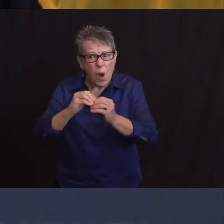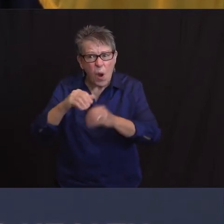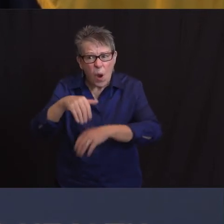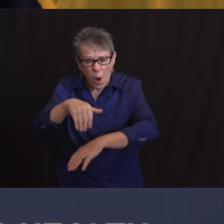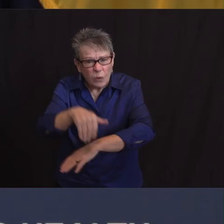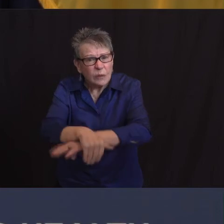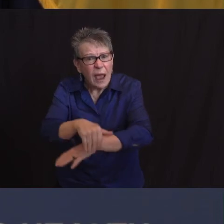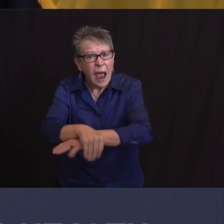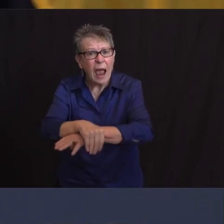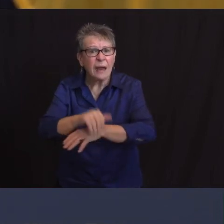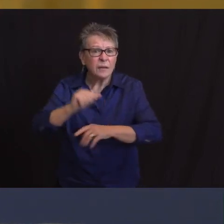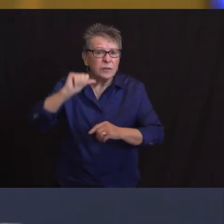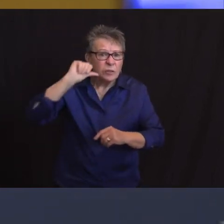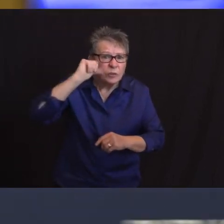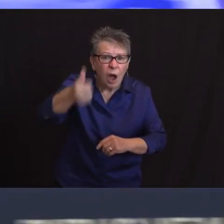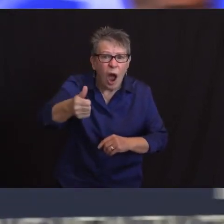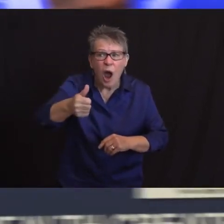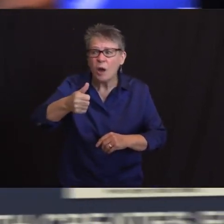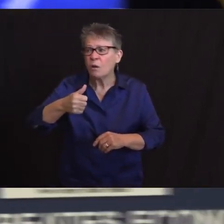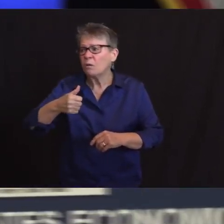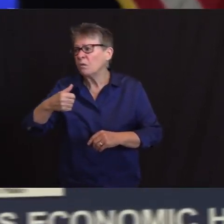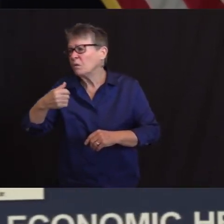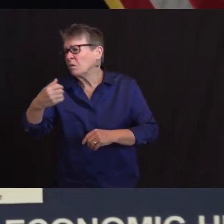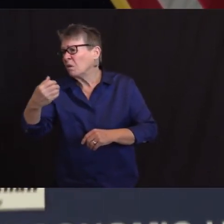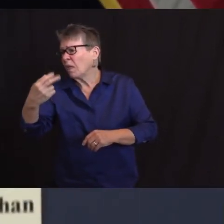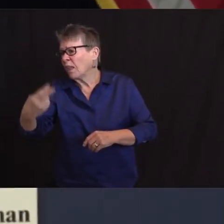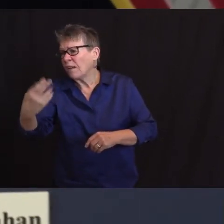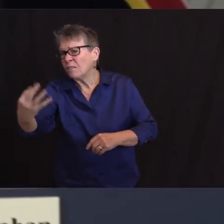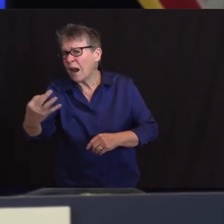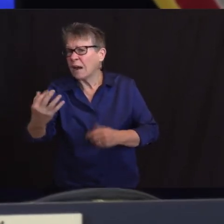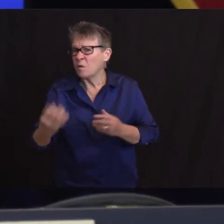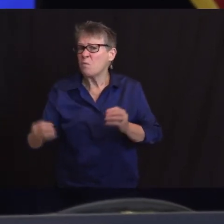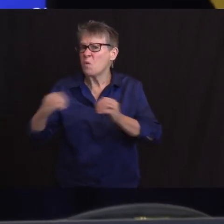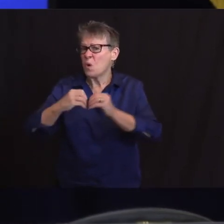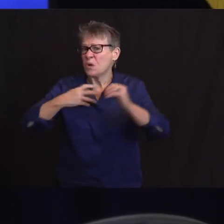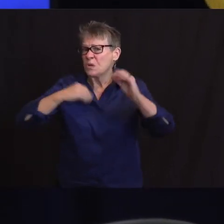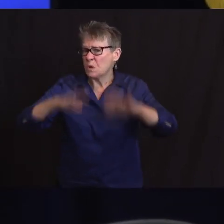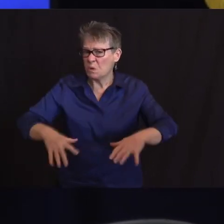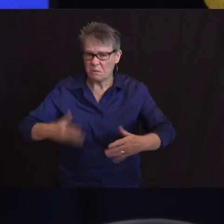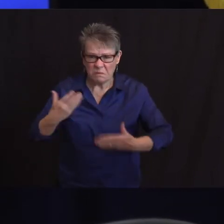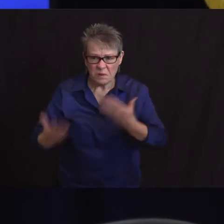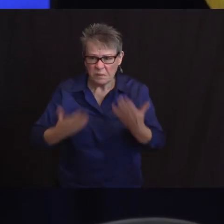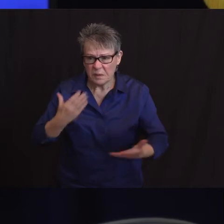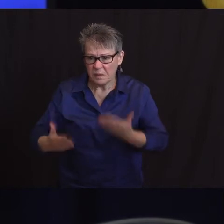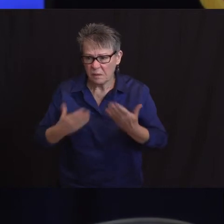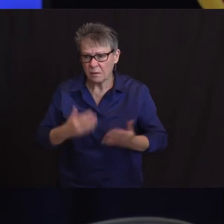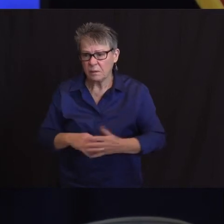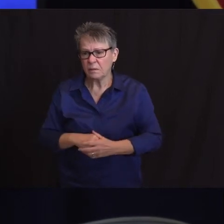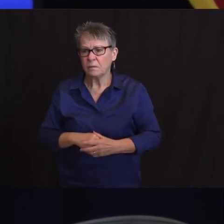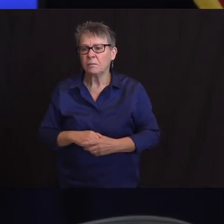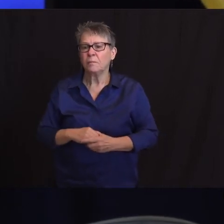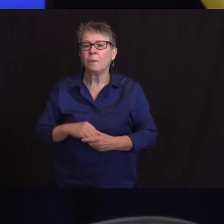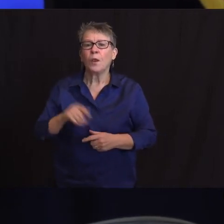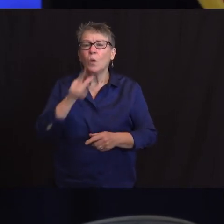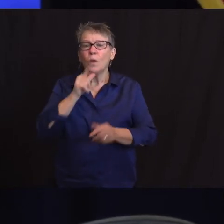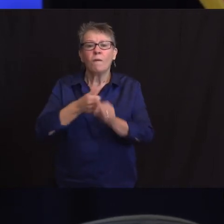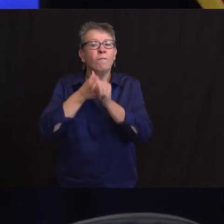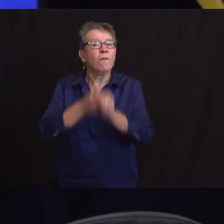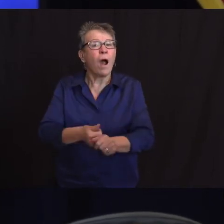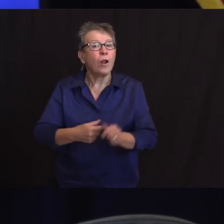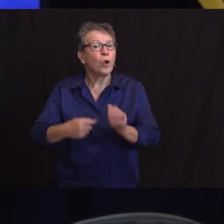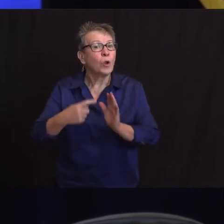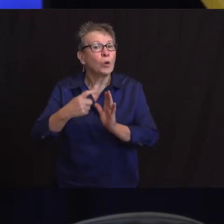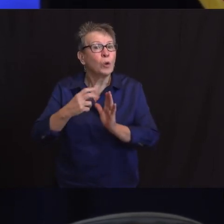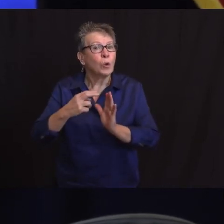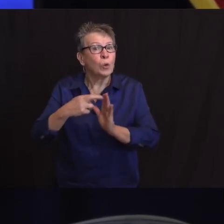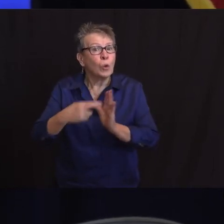great. Thank you. Thanks, Governor. Good afternoon. With regards to compliance, police responded to Black Diamond Billiards in